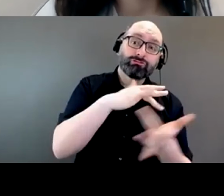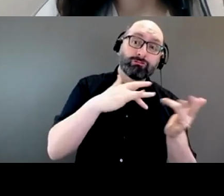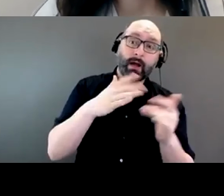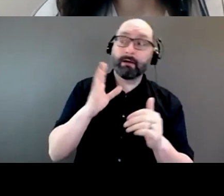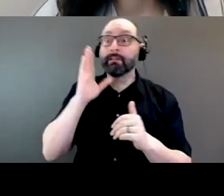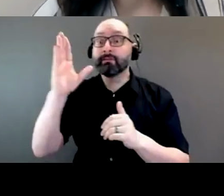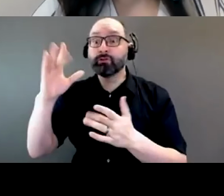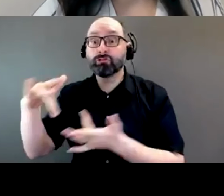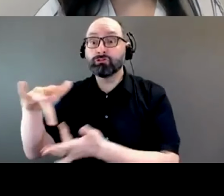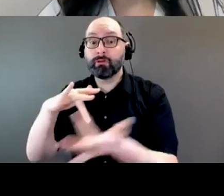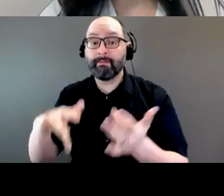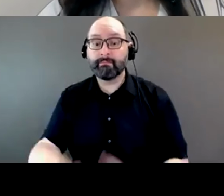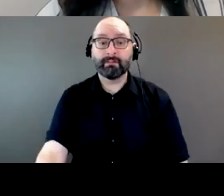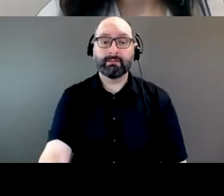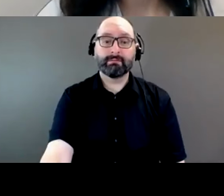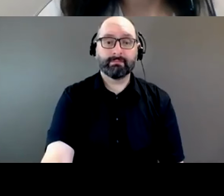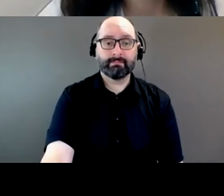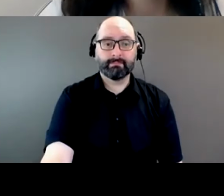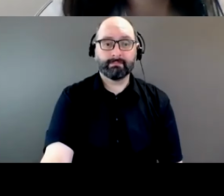leave it back up for a second.